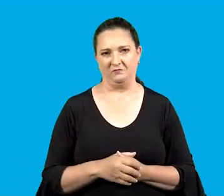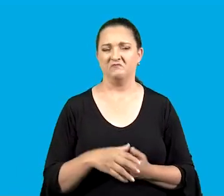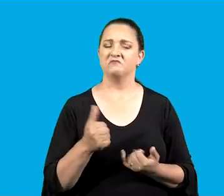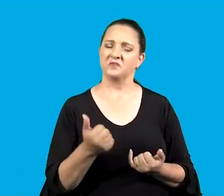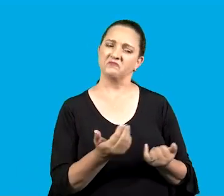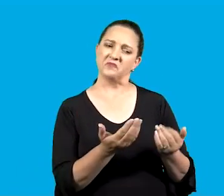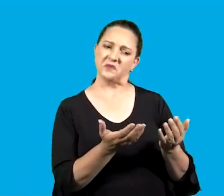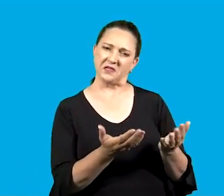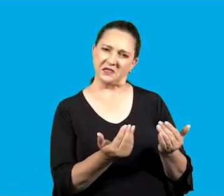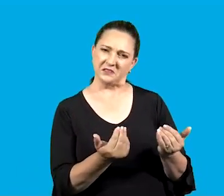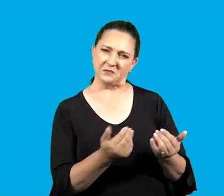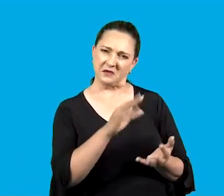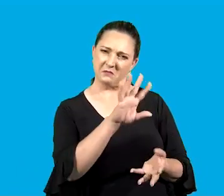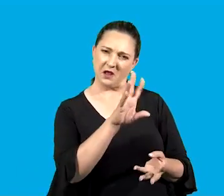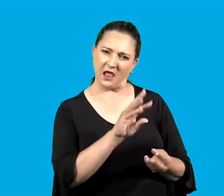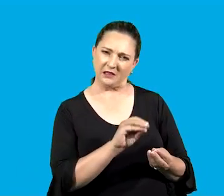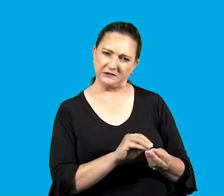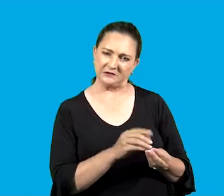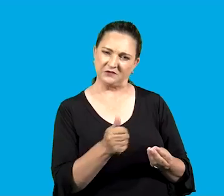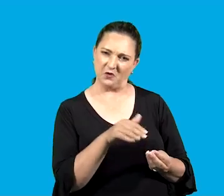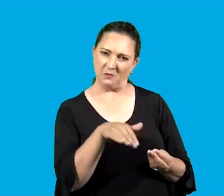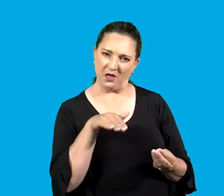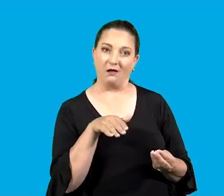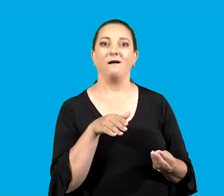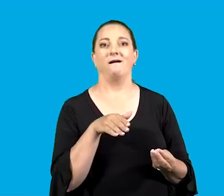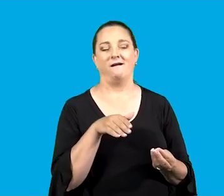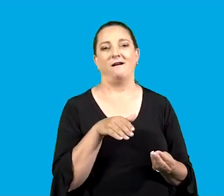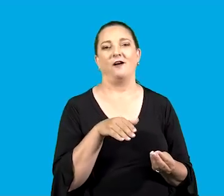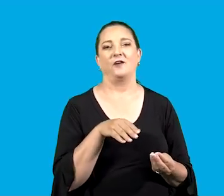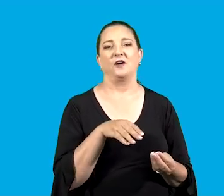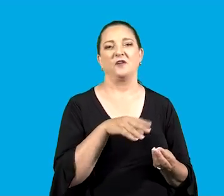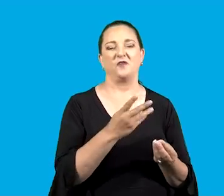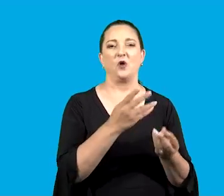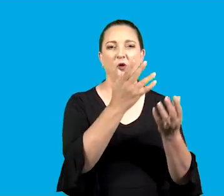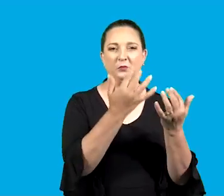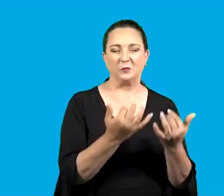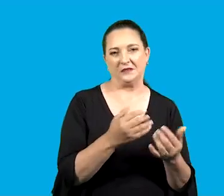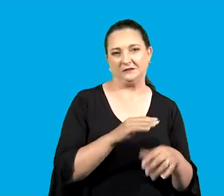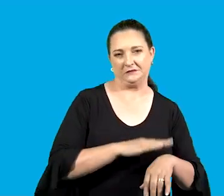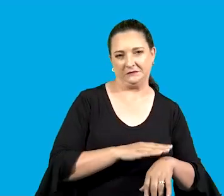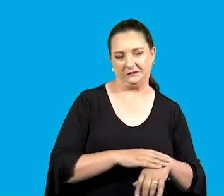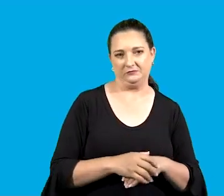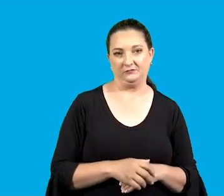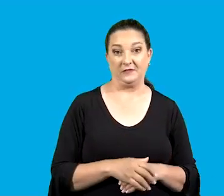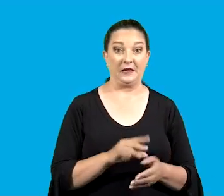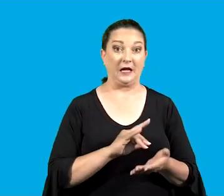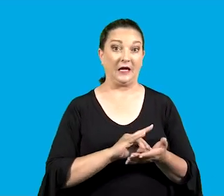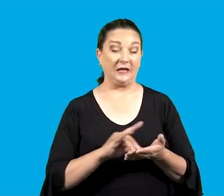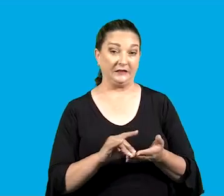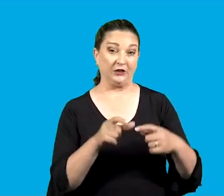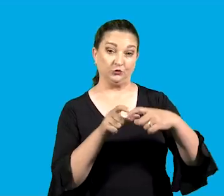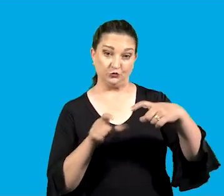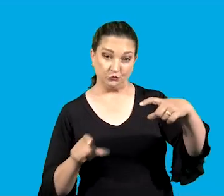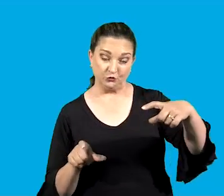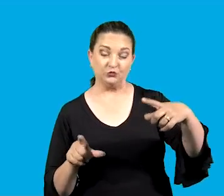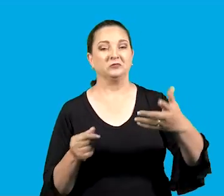budget reflects the expected balance in the bank during the budget period. It's a forecast of cash receipts